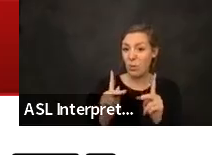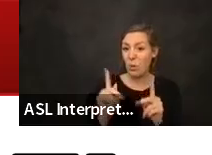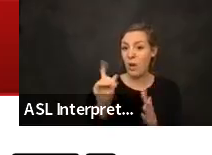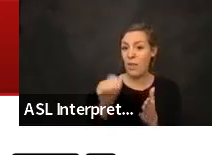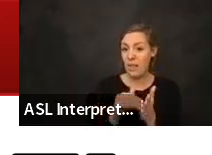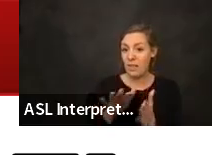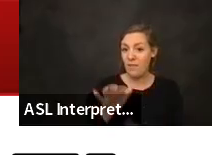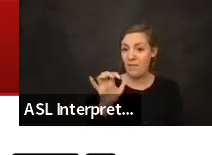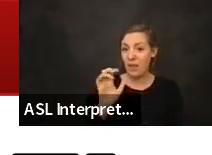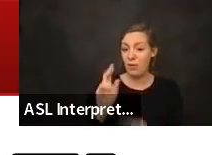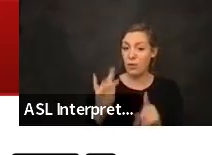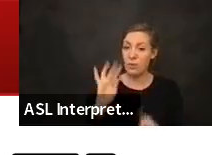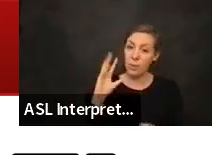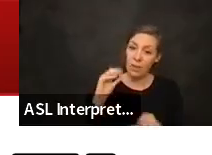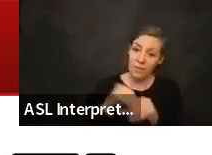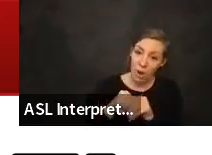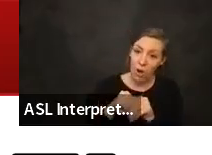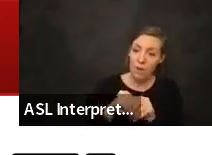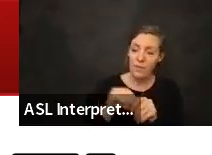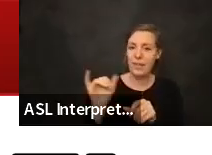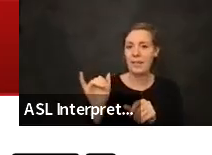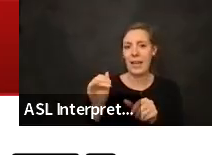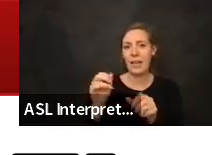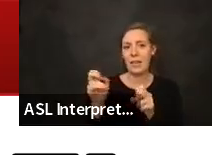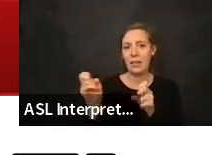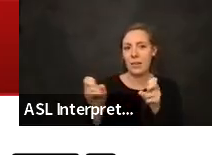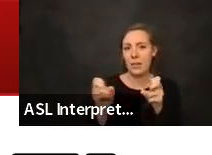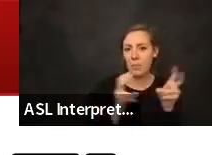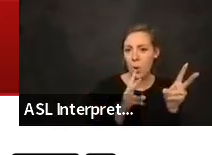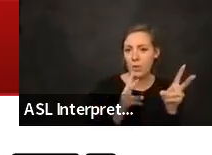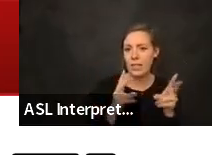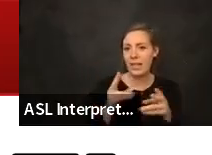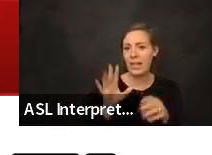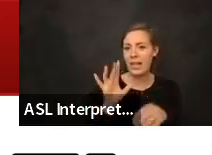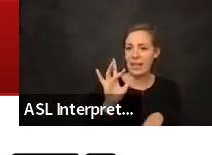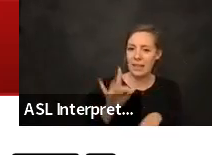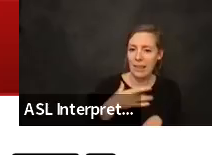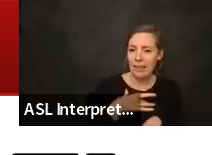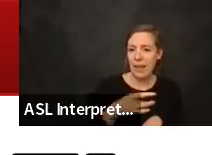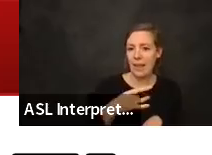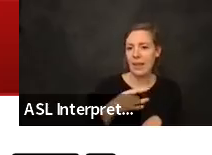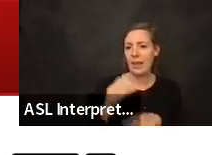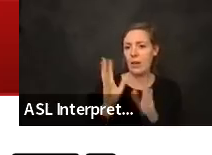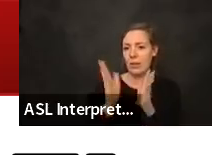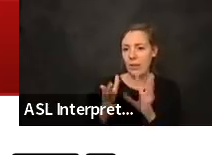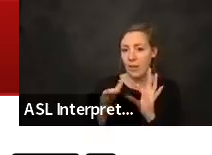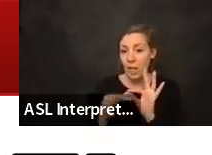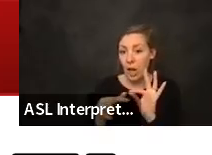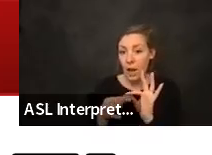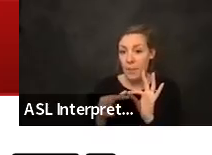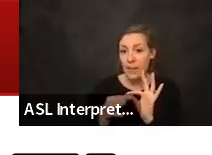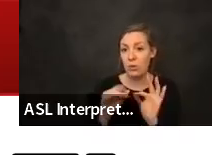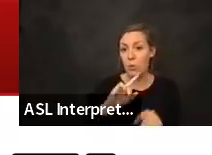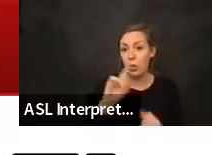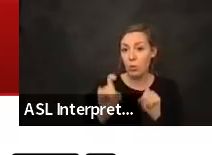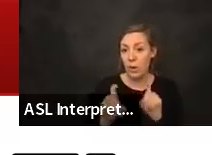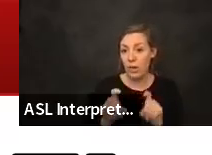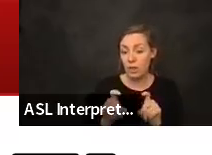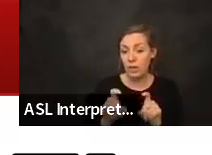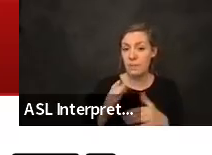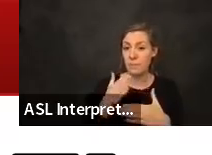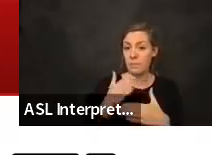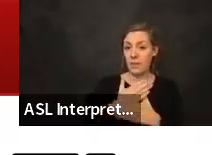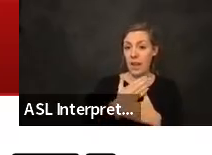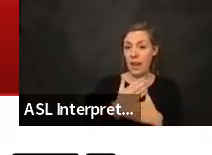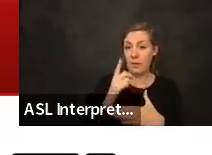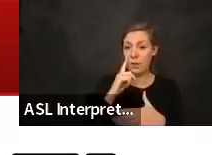viewers engaging in some way, such as sharing the post, liking it, or leaving a comment or a question. Average viewers for our